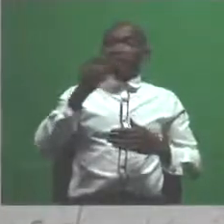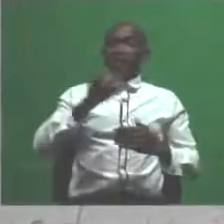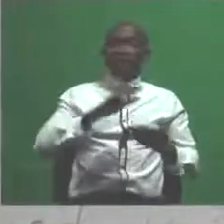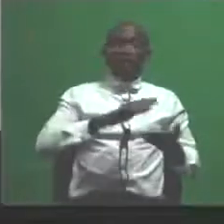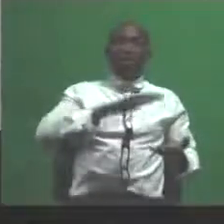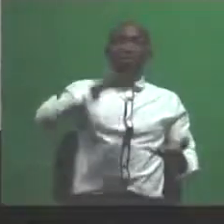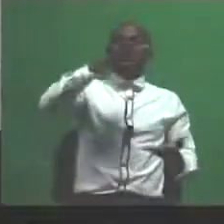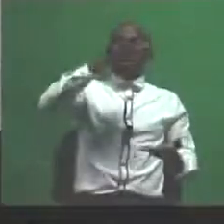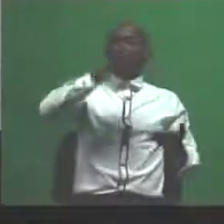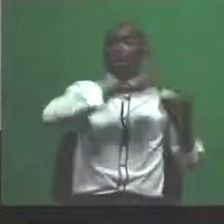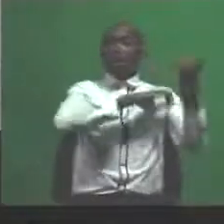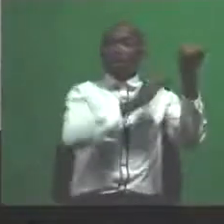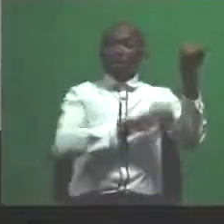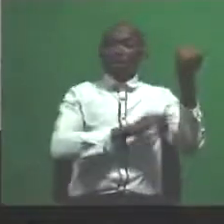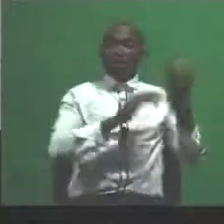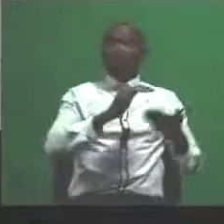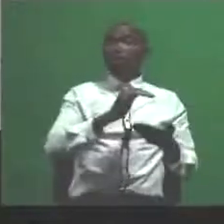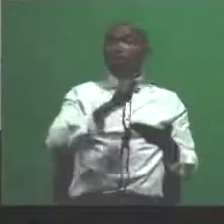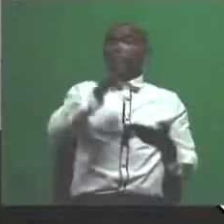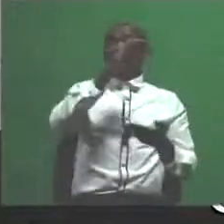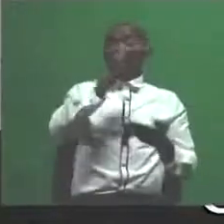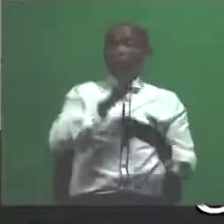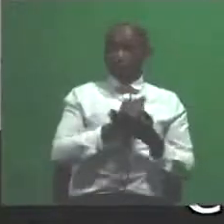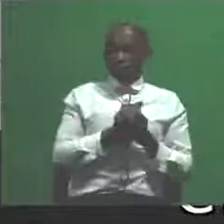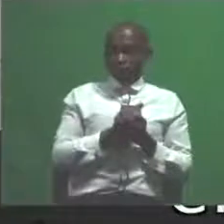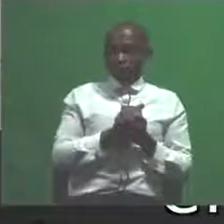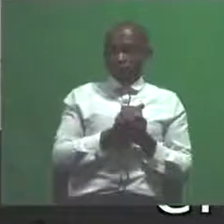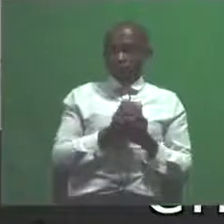less energy in the products